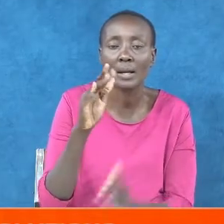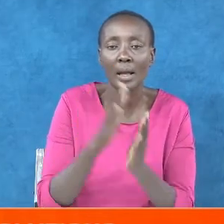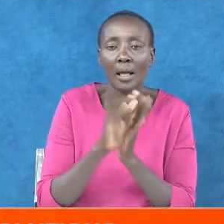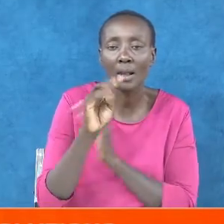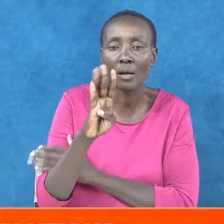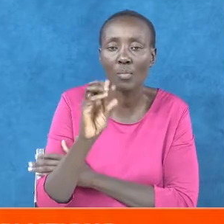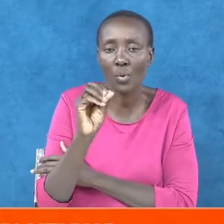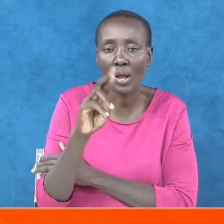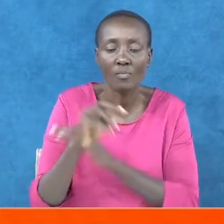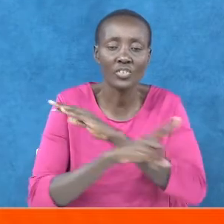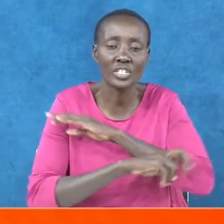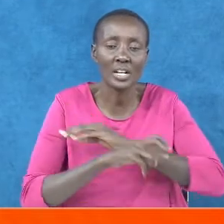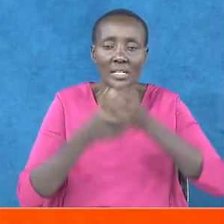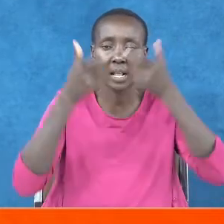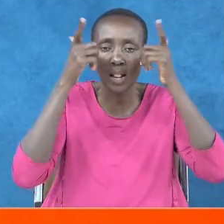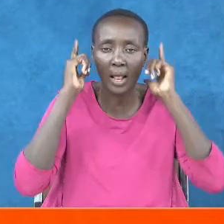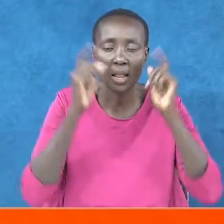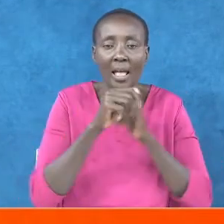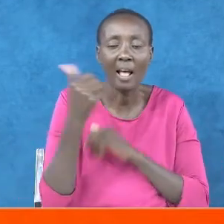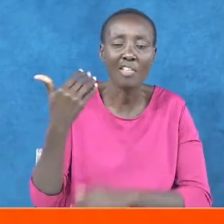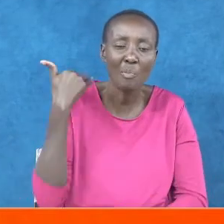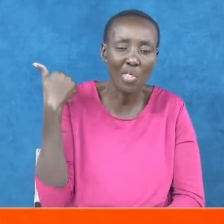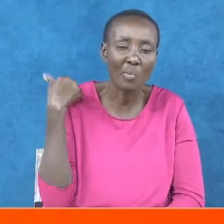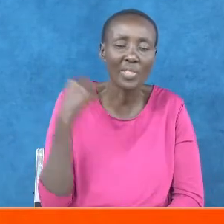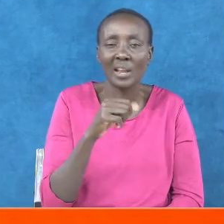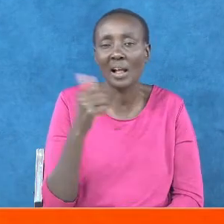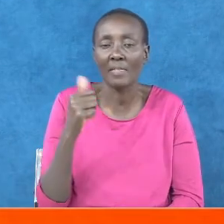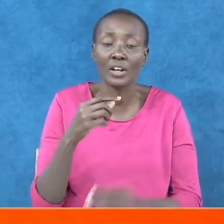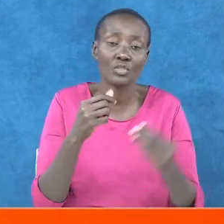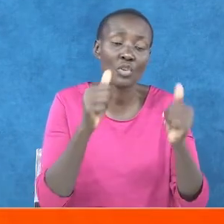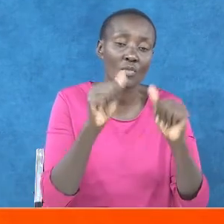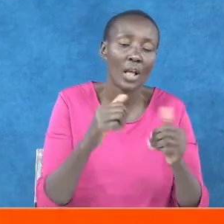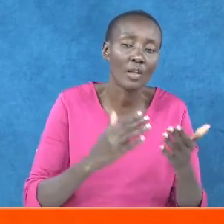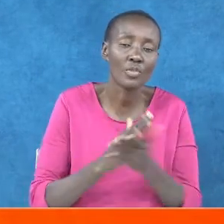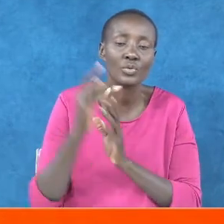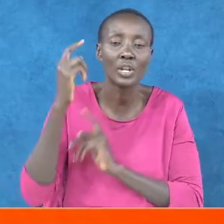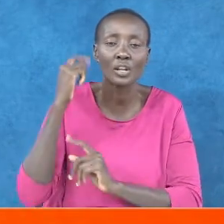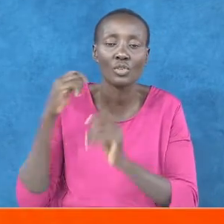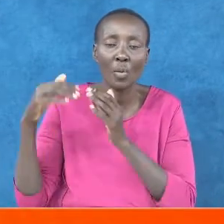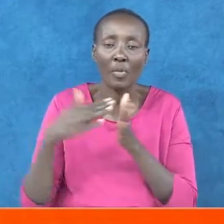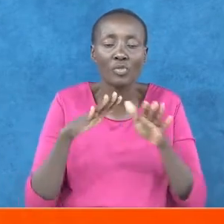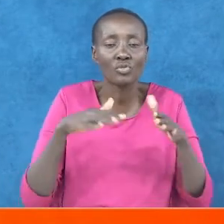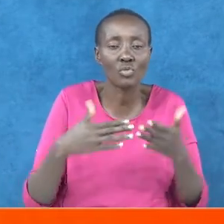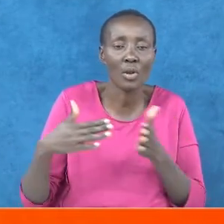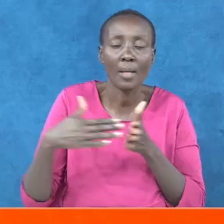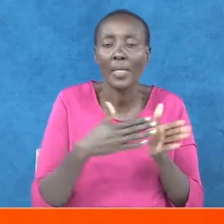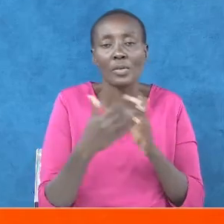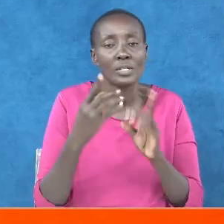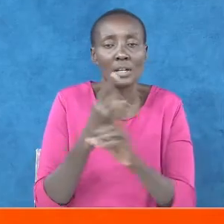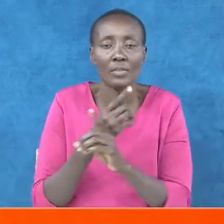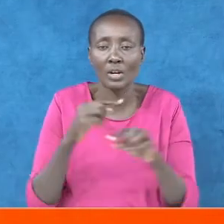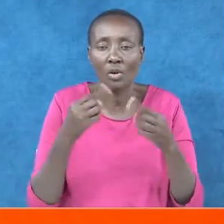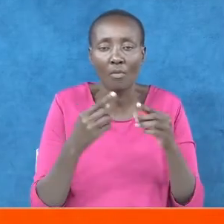then, and each community being a nuisance to the other. That can be resolved through traditional forms or alternative forms of dispute resolution,